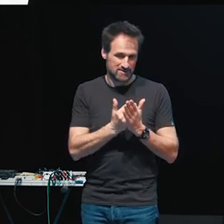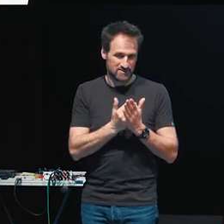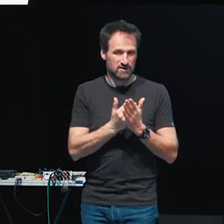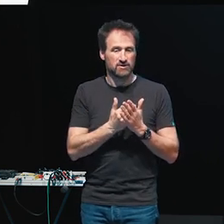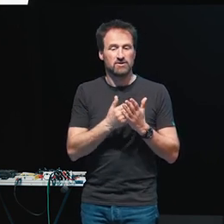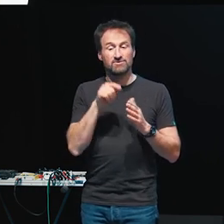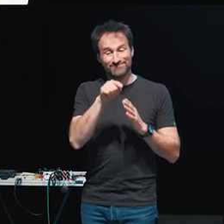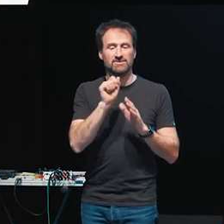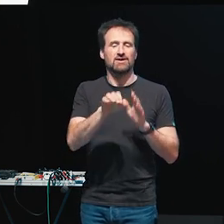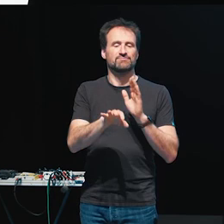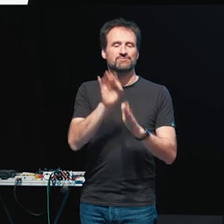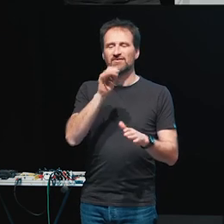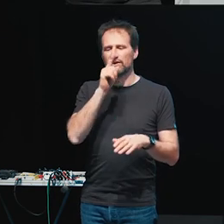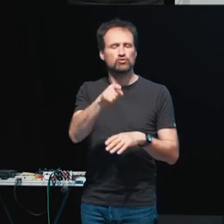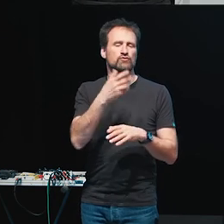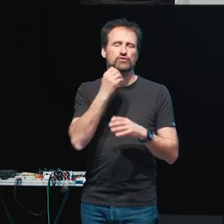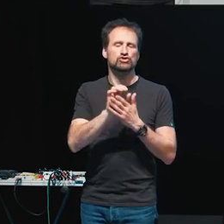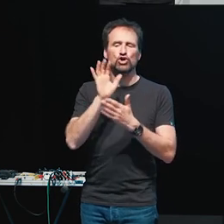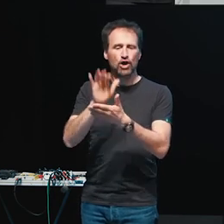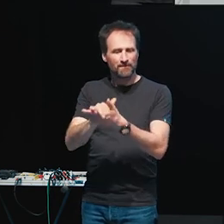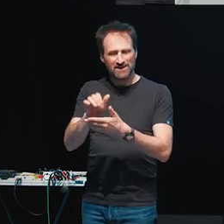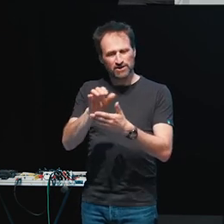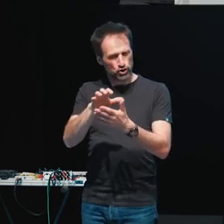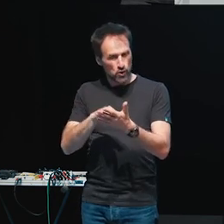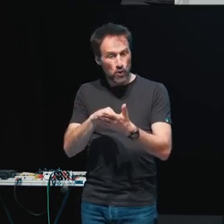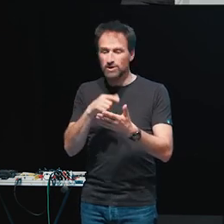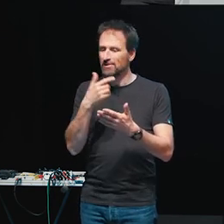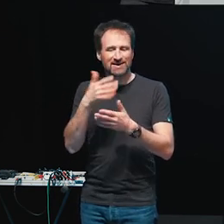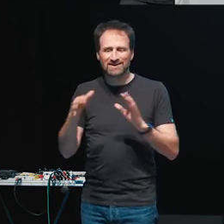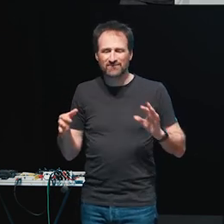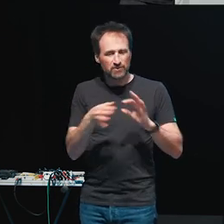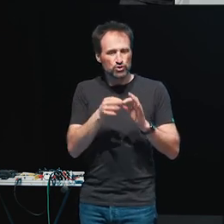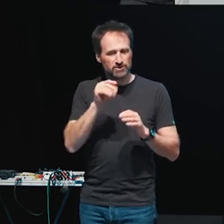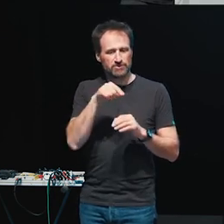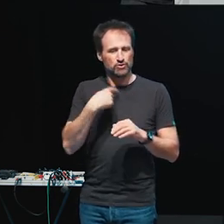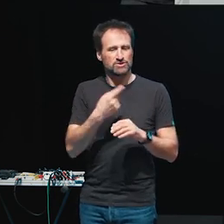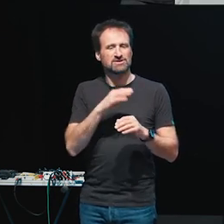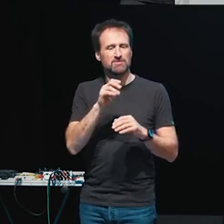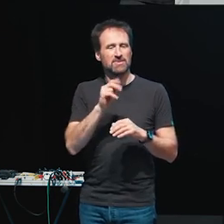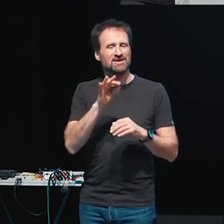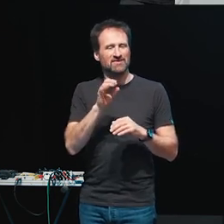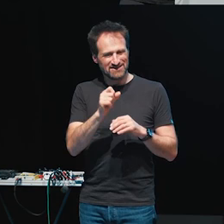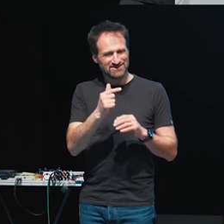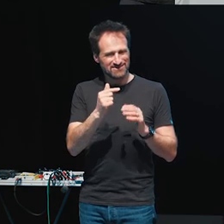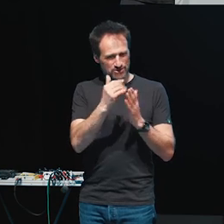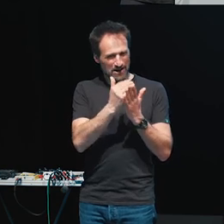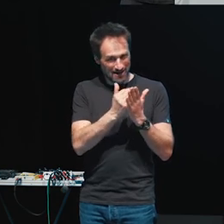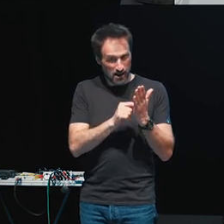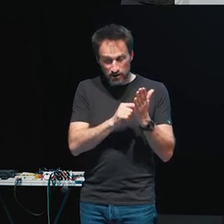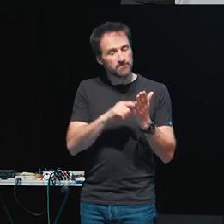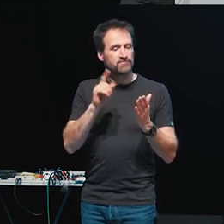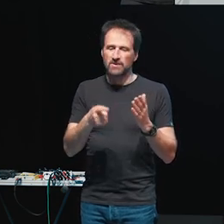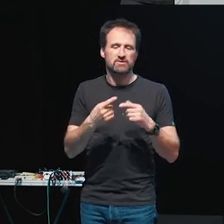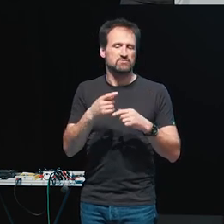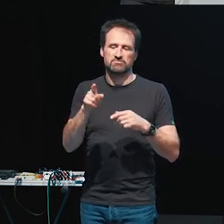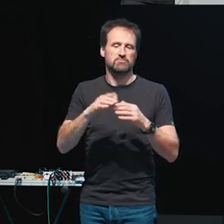detect if you're trying to commit some sort of code that is not associated with any manifest JSON, it just fails your build. So no owner, no